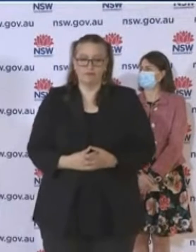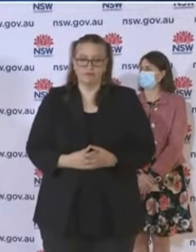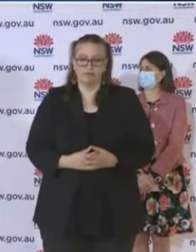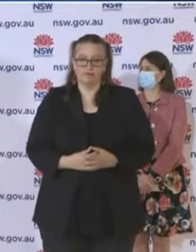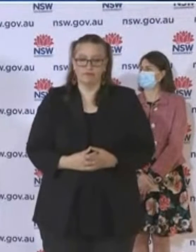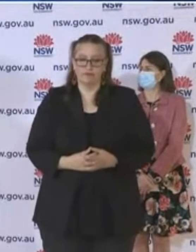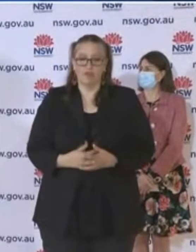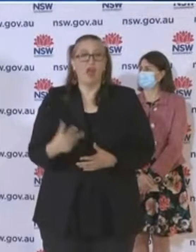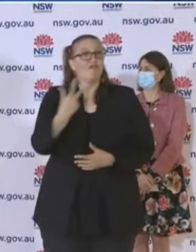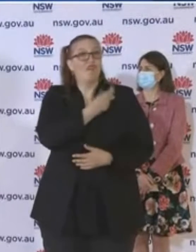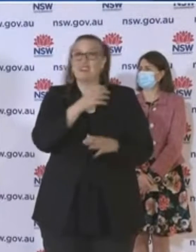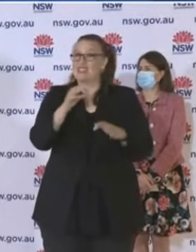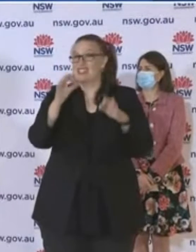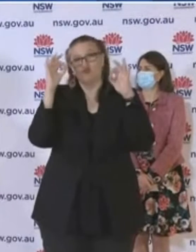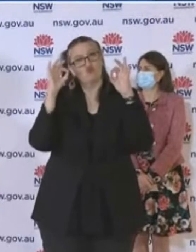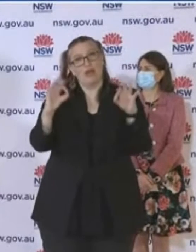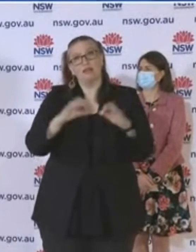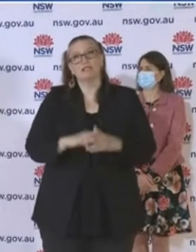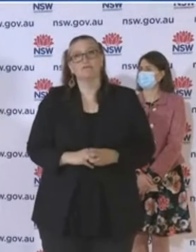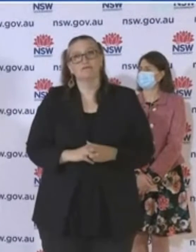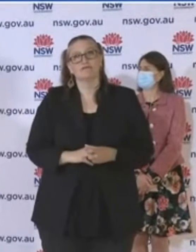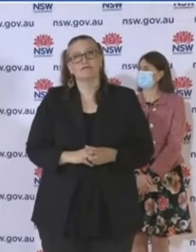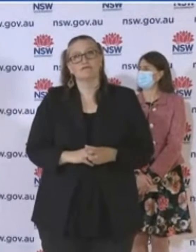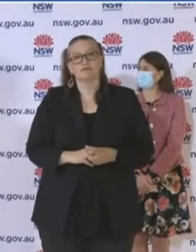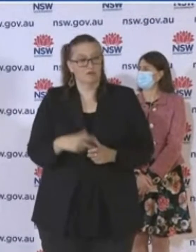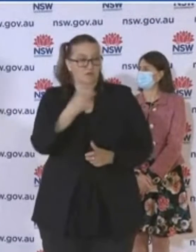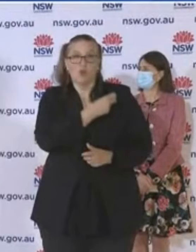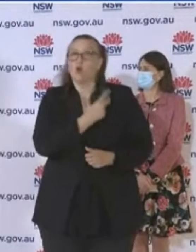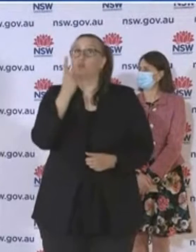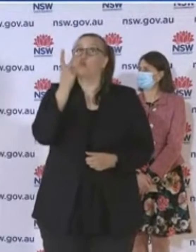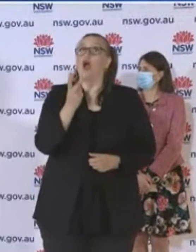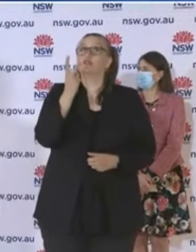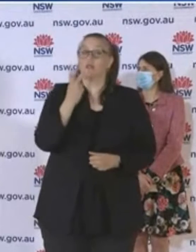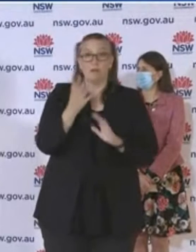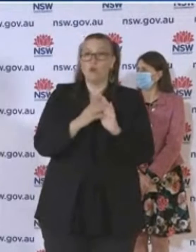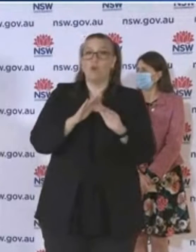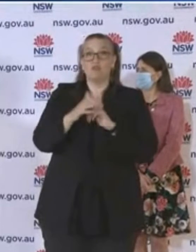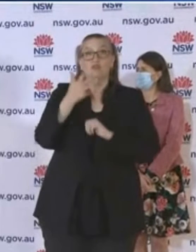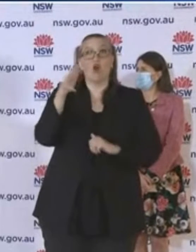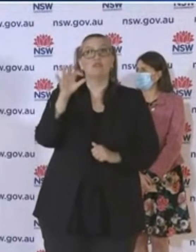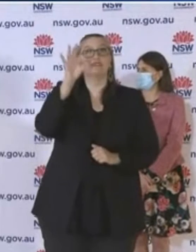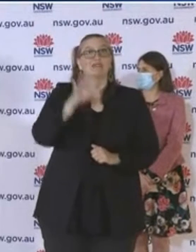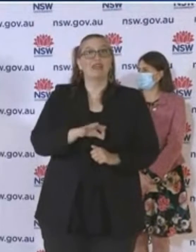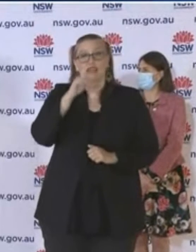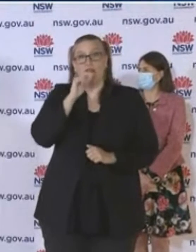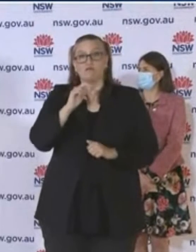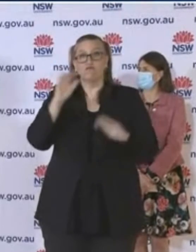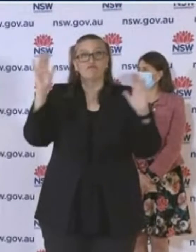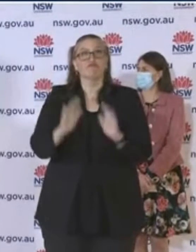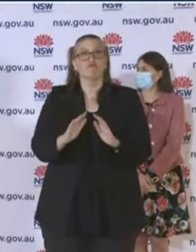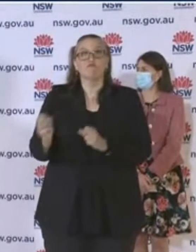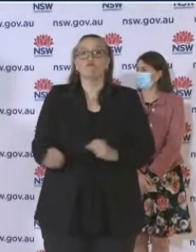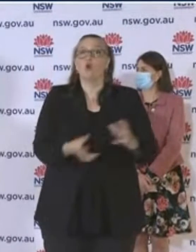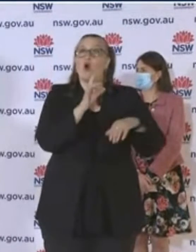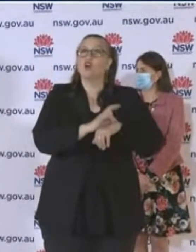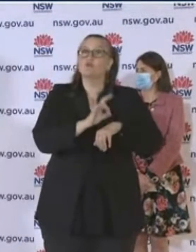know it's around 90% if you're fully vaccinated of protecting from severe disease, hospitalisation and death, but it's